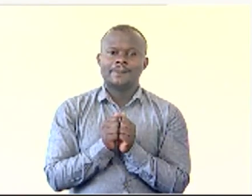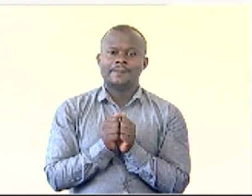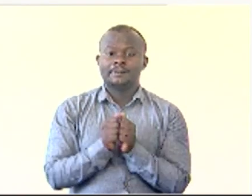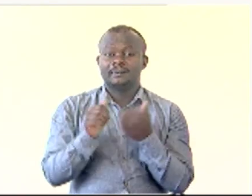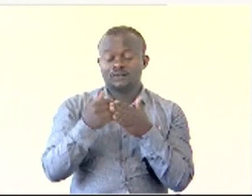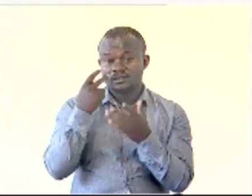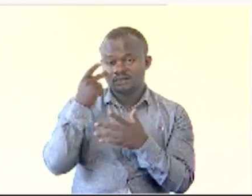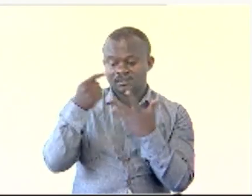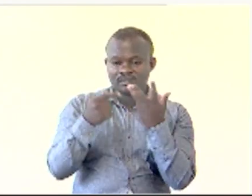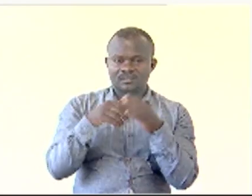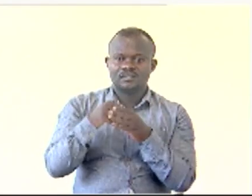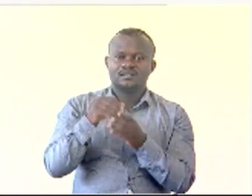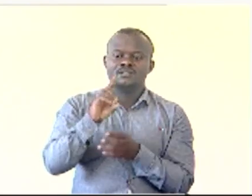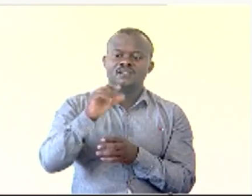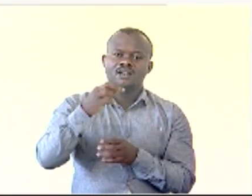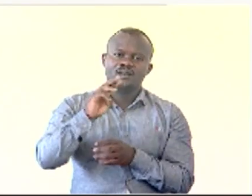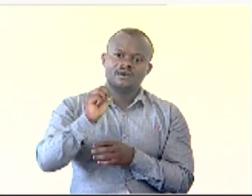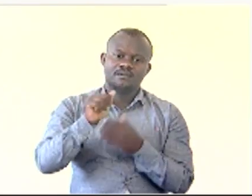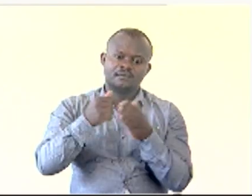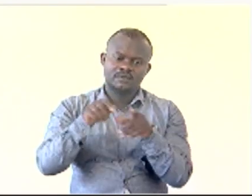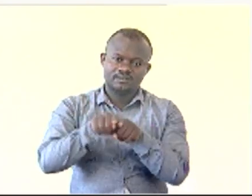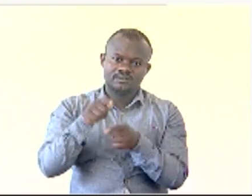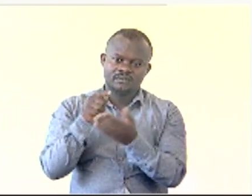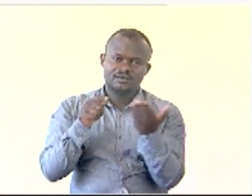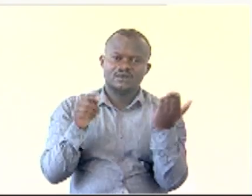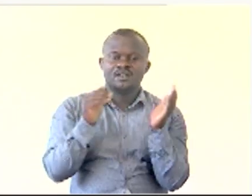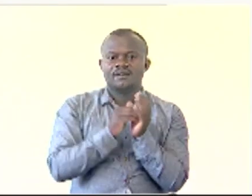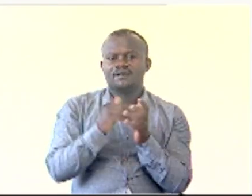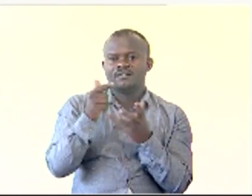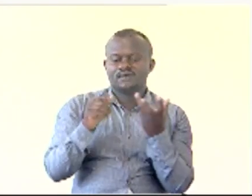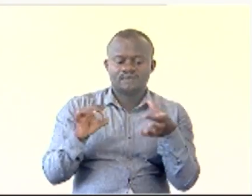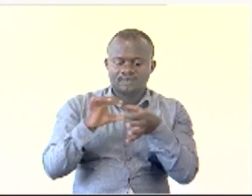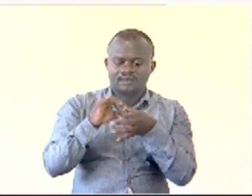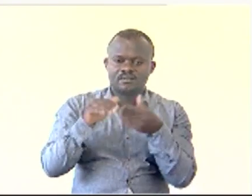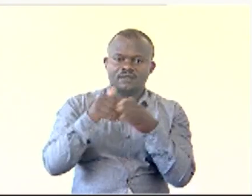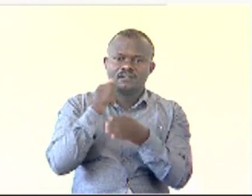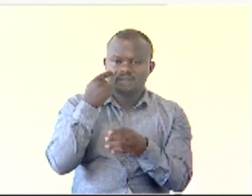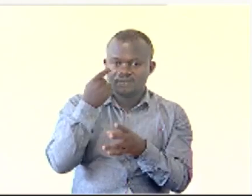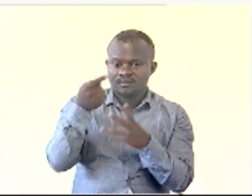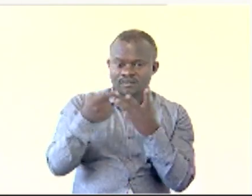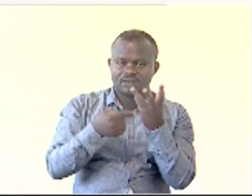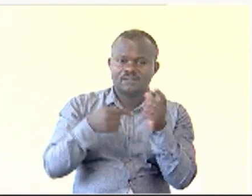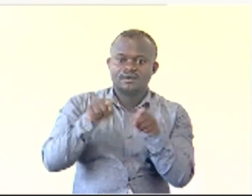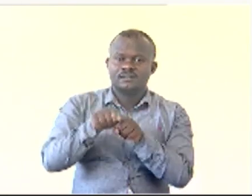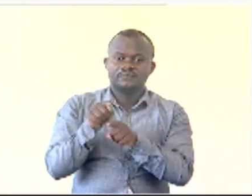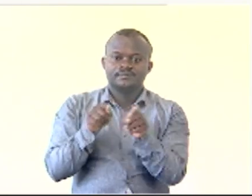this is the diagram of Sardus joints. On the finger, these joints that are found here, these are called Sardus joints.